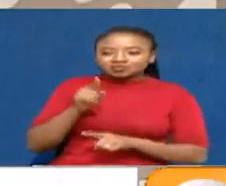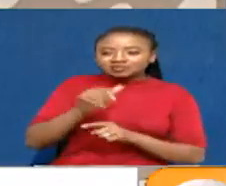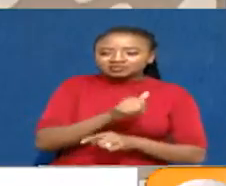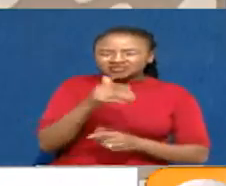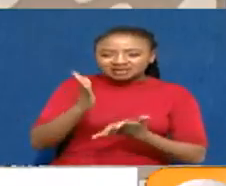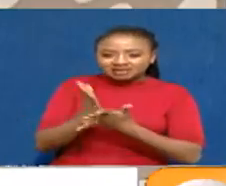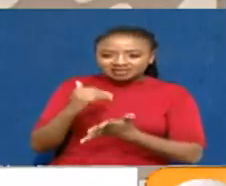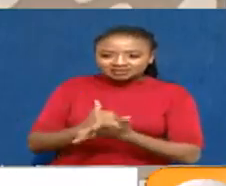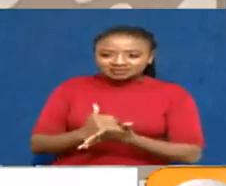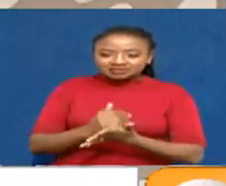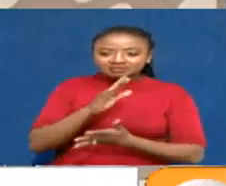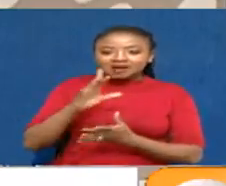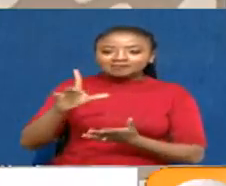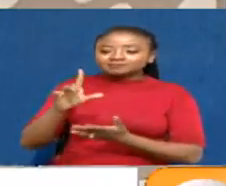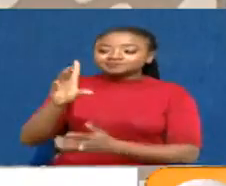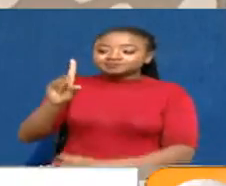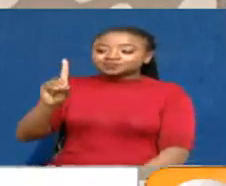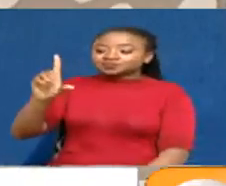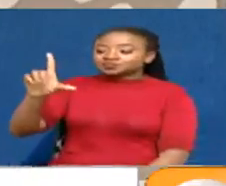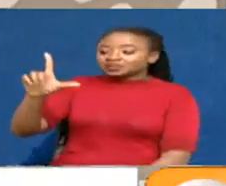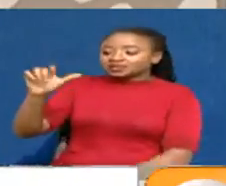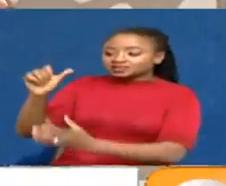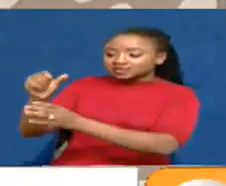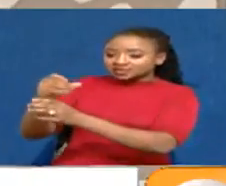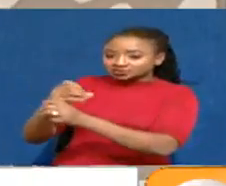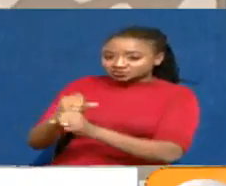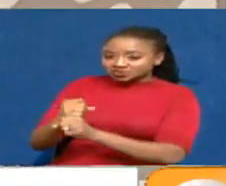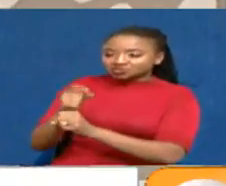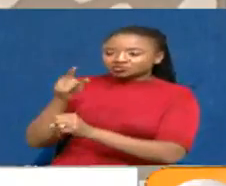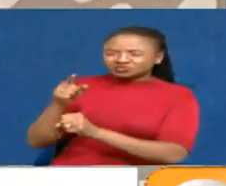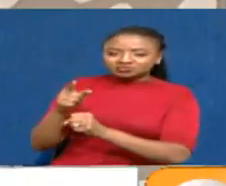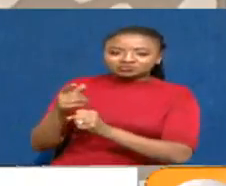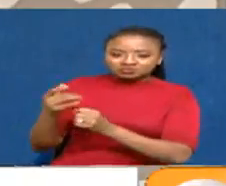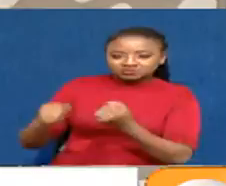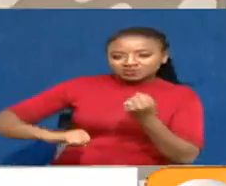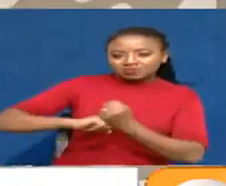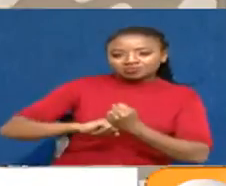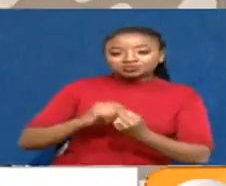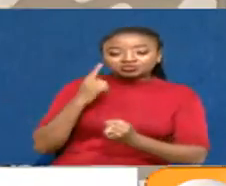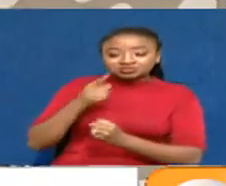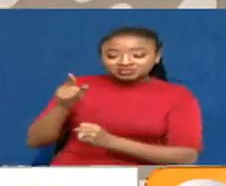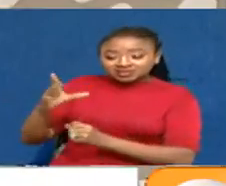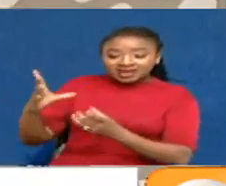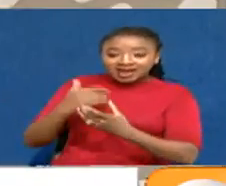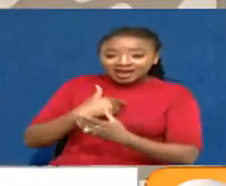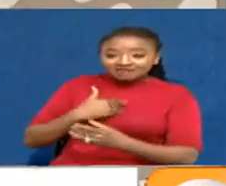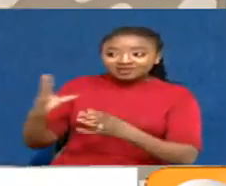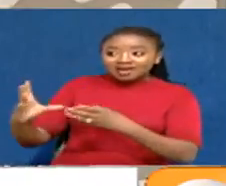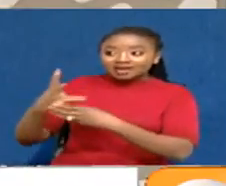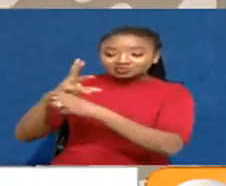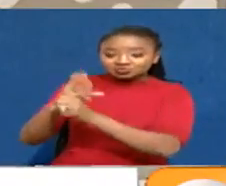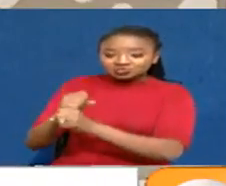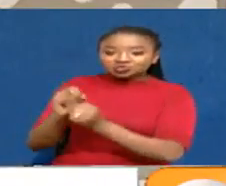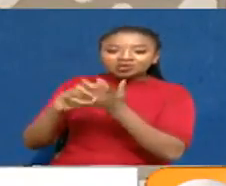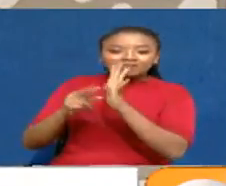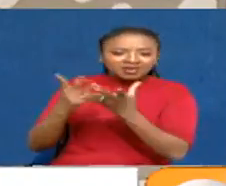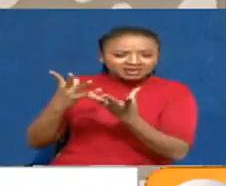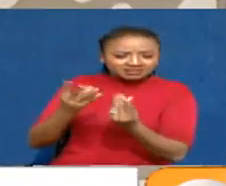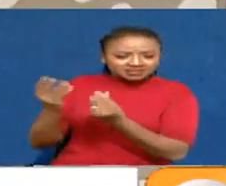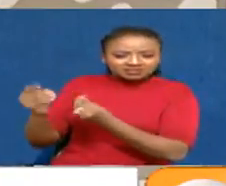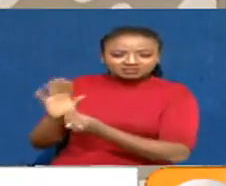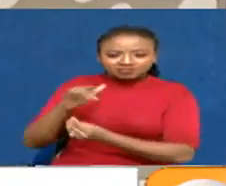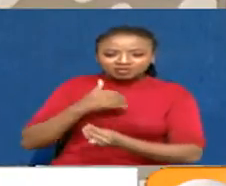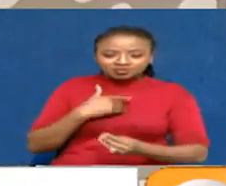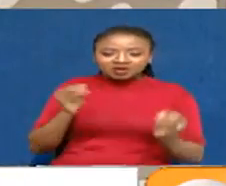digital lenders association can encourage. You see, the beauty of an association is they will be able to have their own